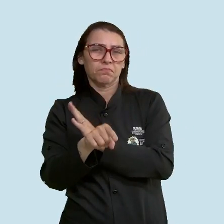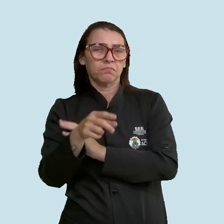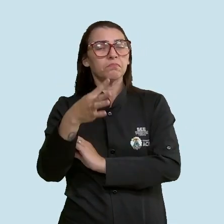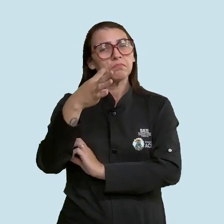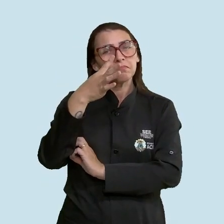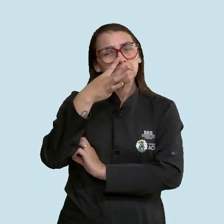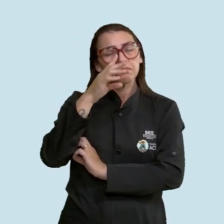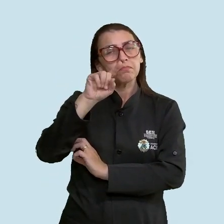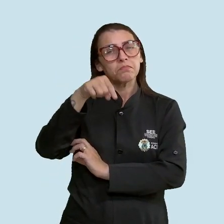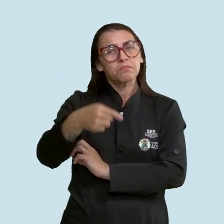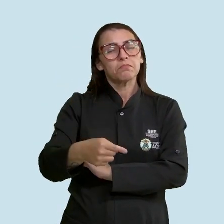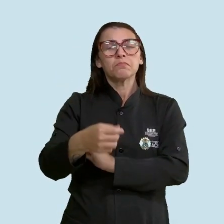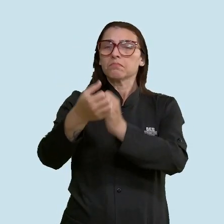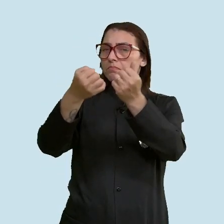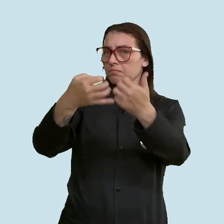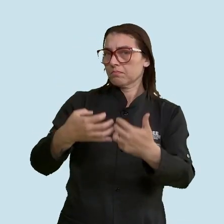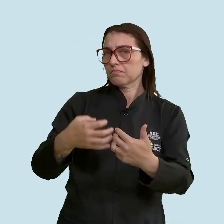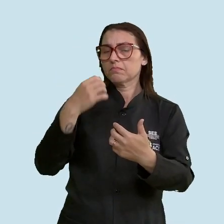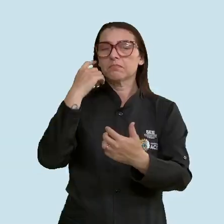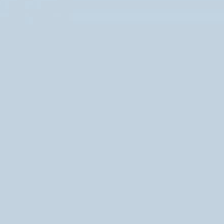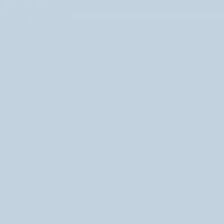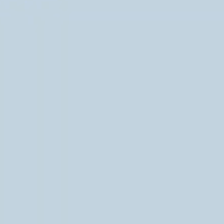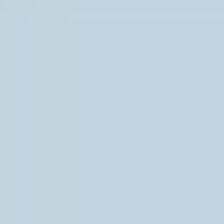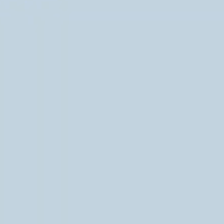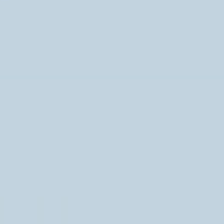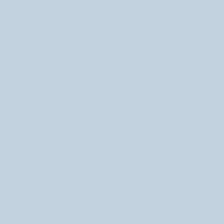assistir e depois a gente vai comentar.